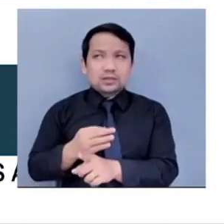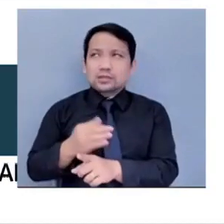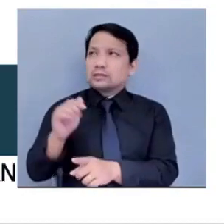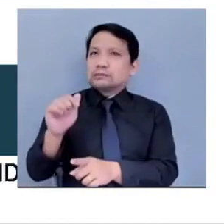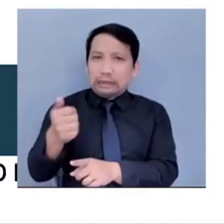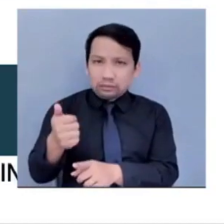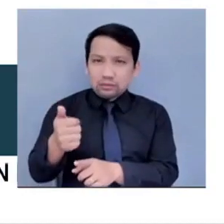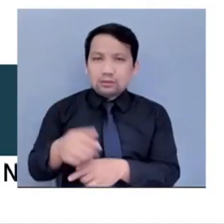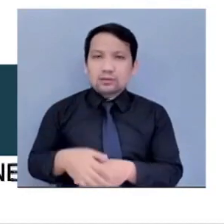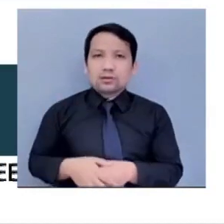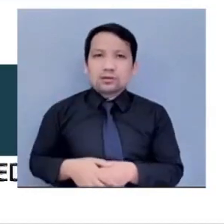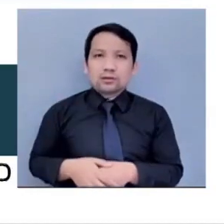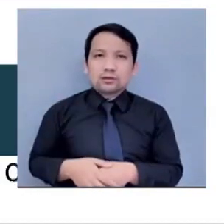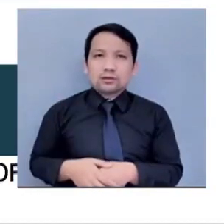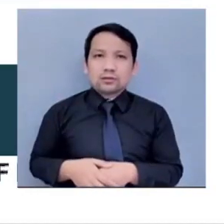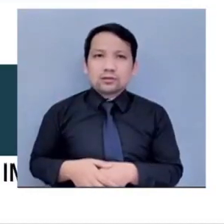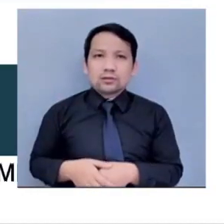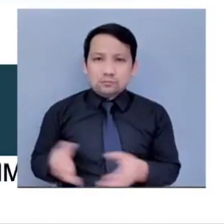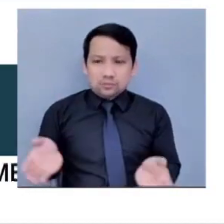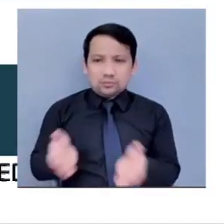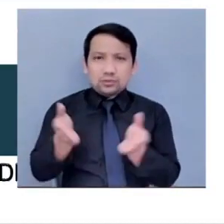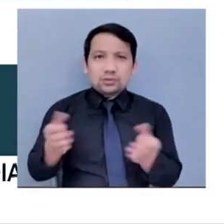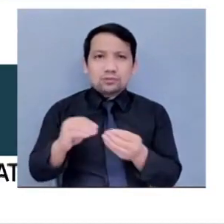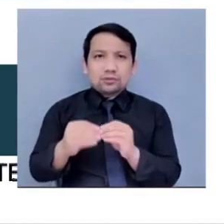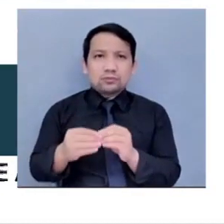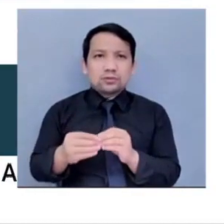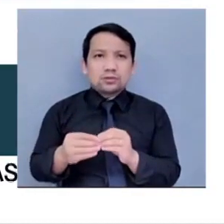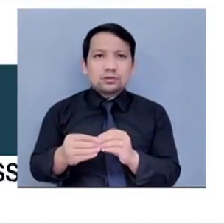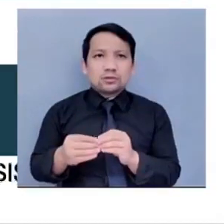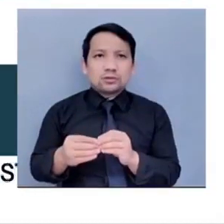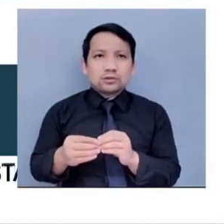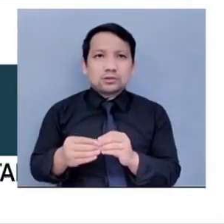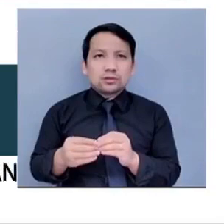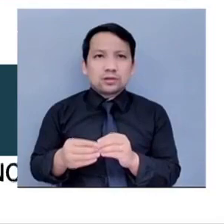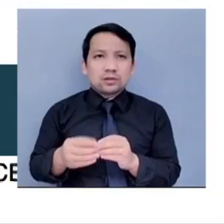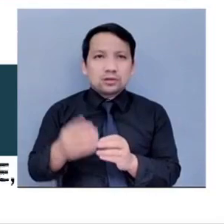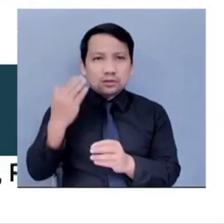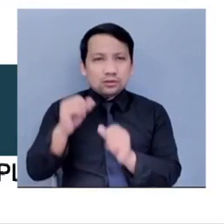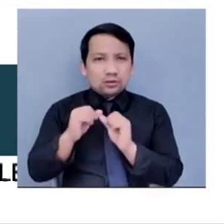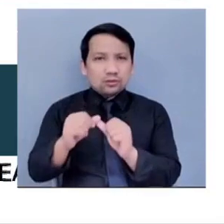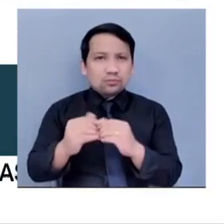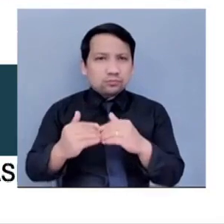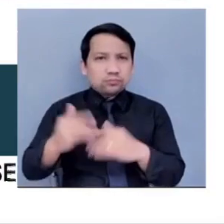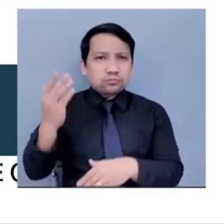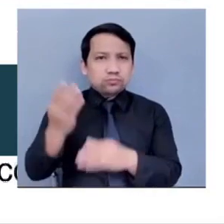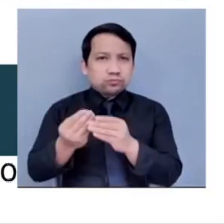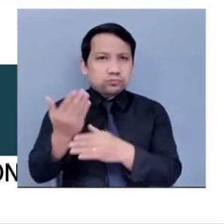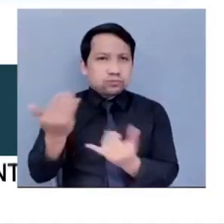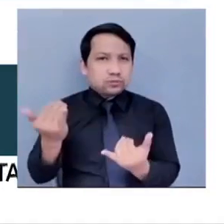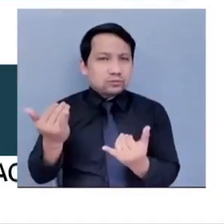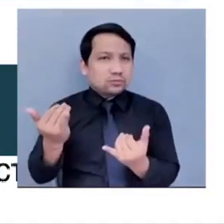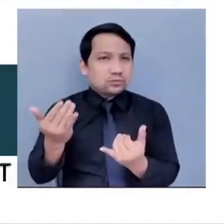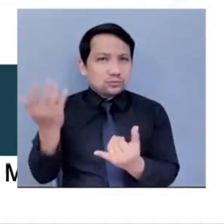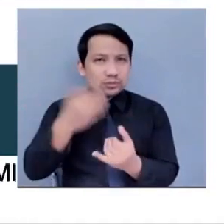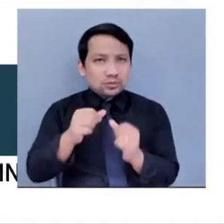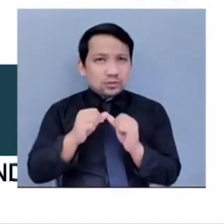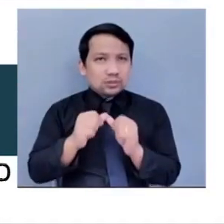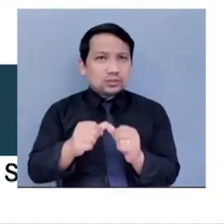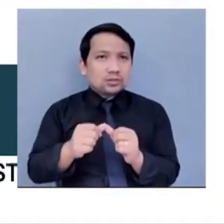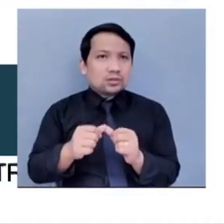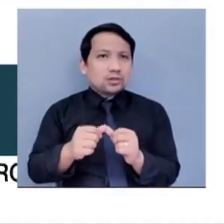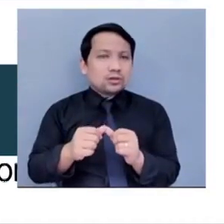have seen very encouraging numbers, and that's one of the growth drivers actually going forward in terms